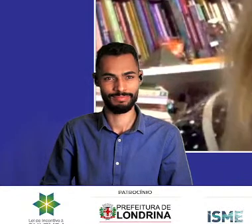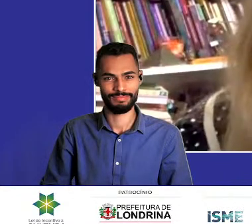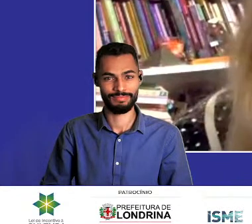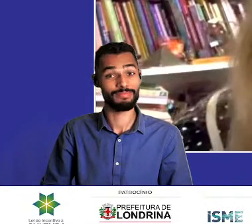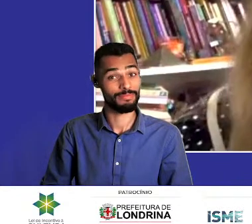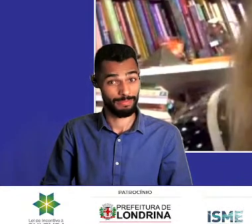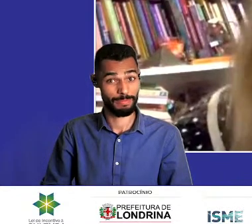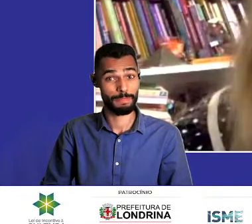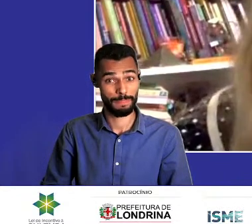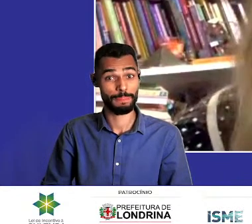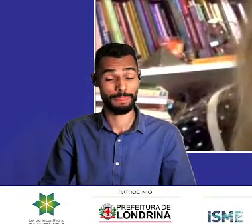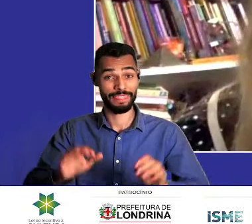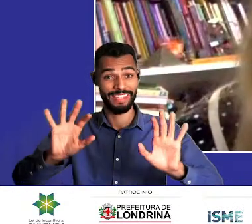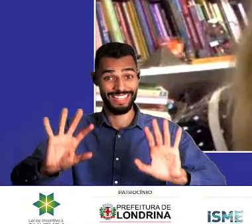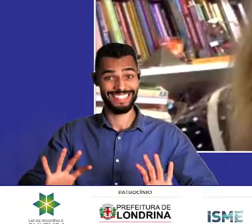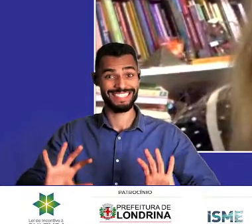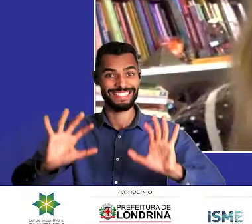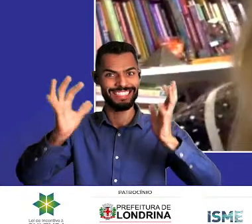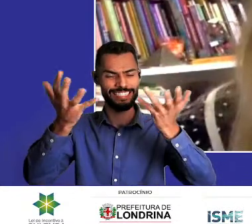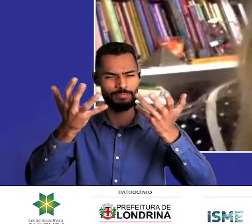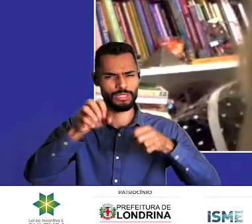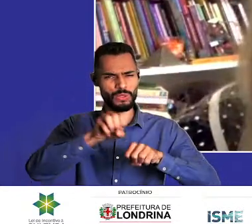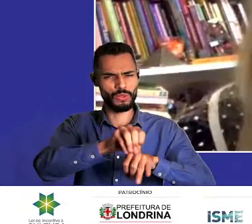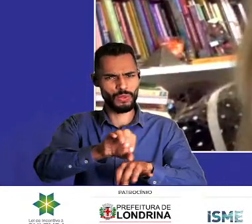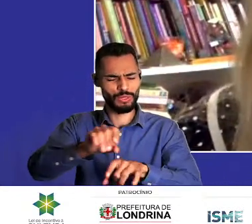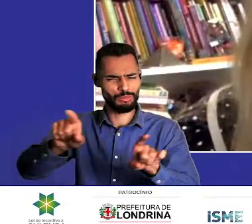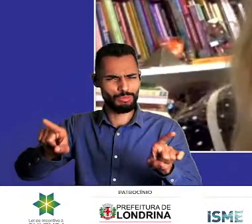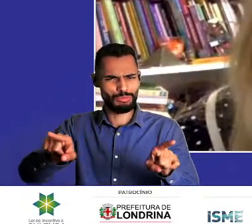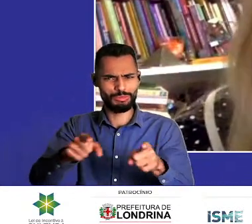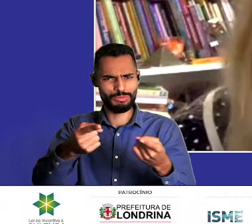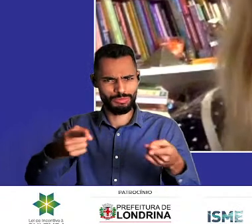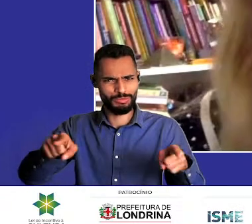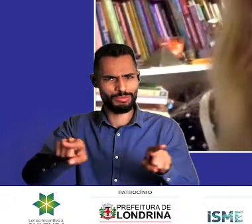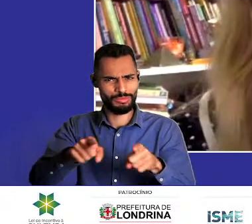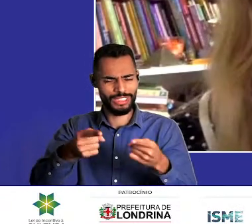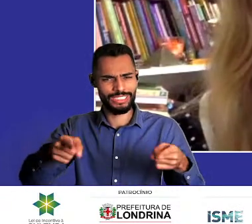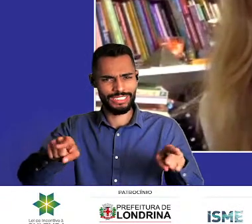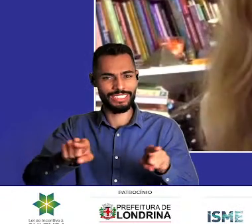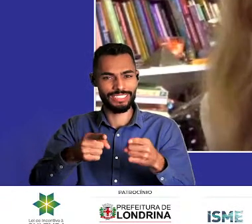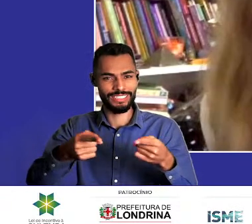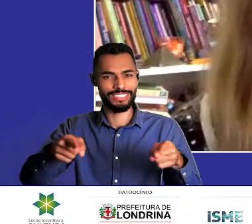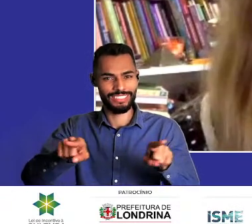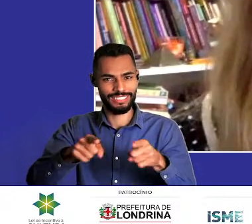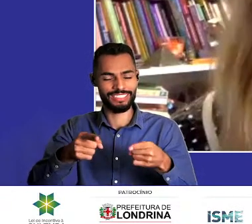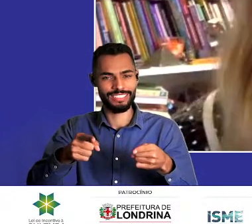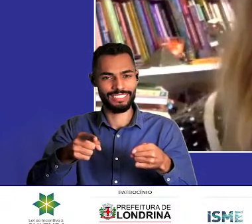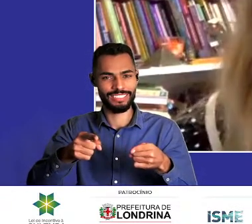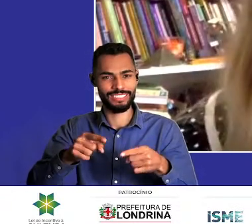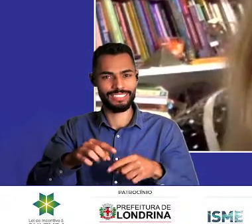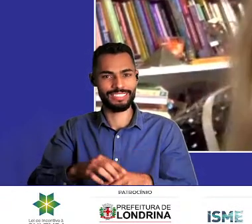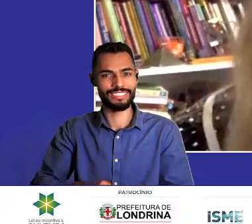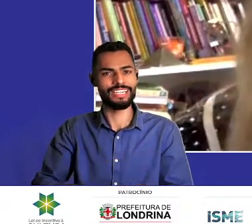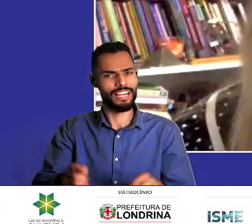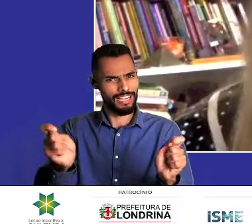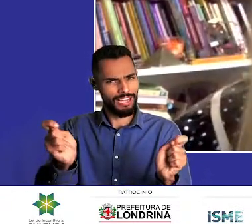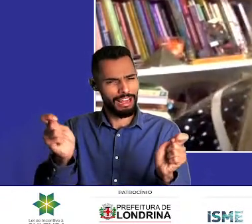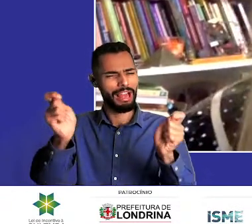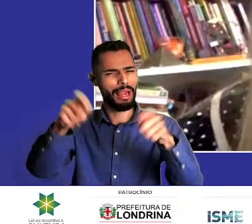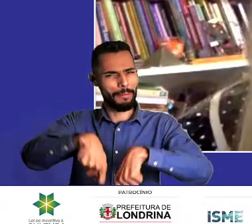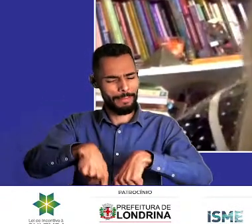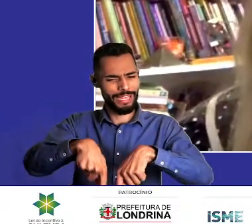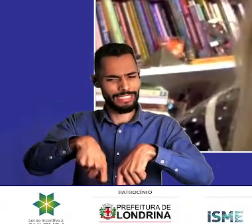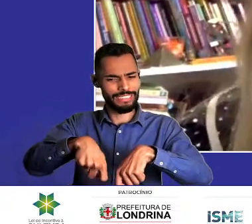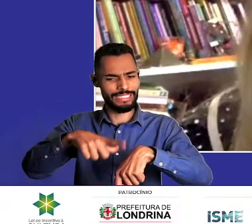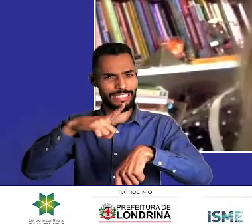diversity, share ideas, experience, research in a dialogical perspective, assuming the promotion